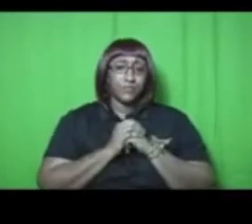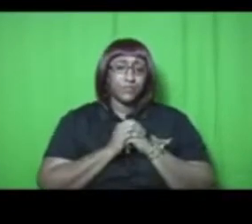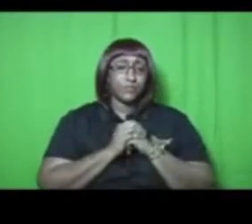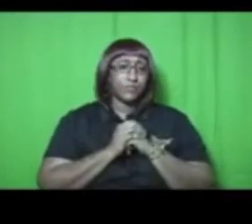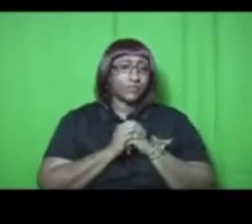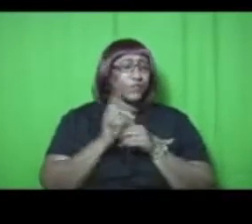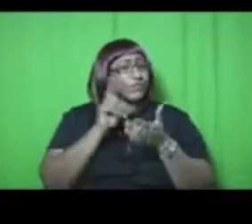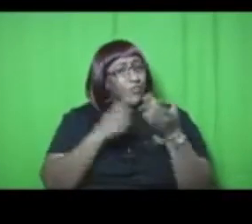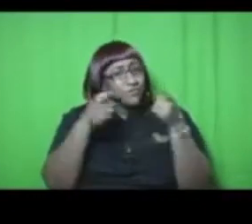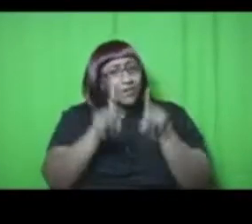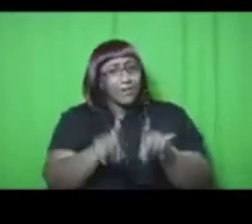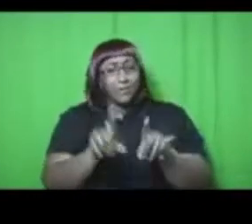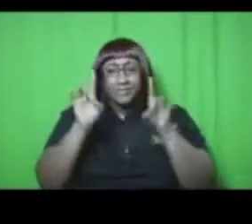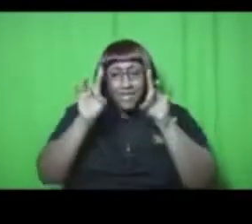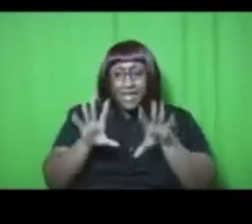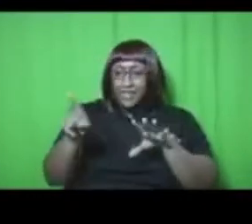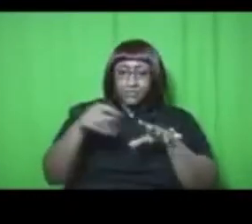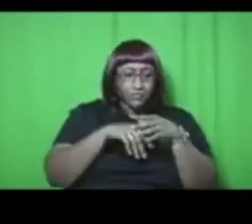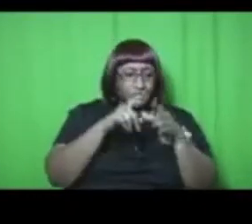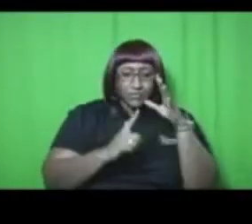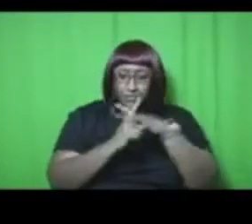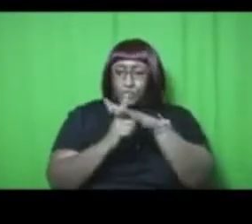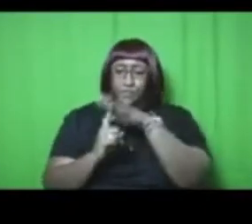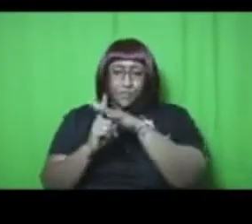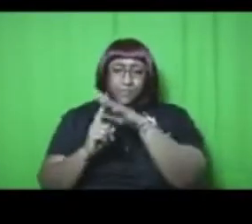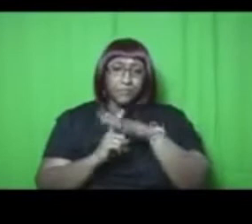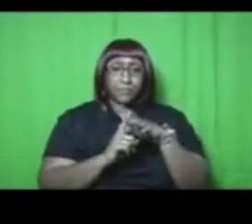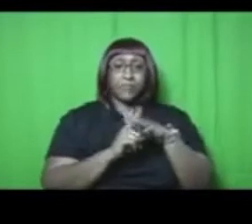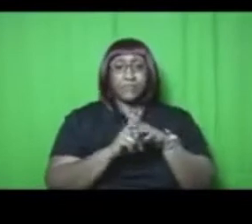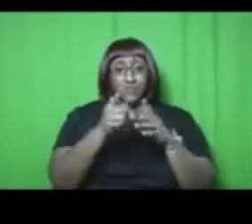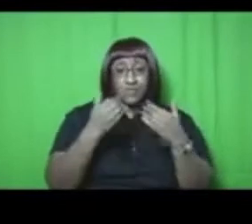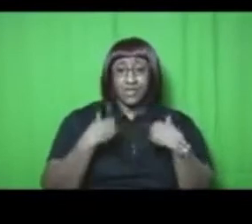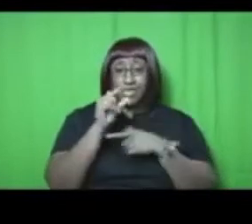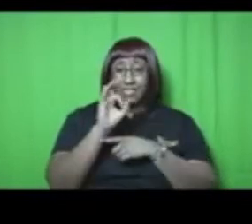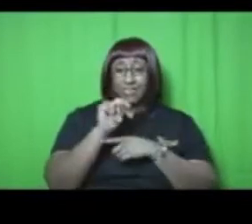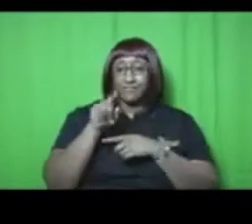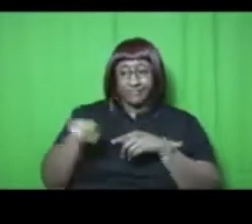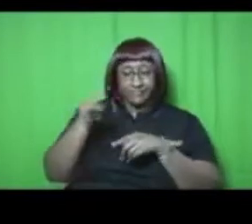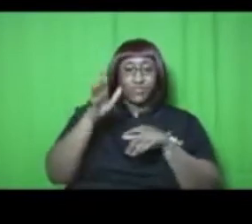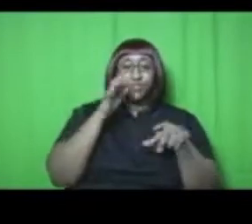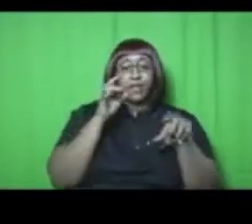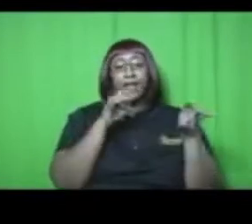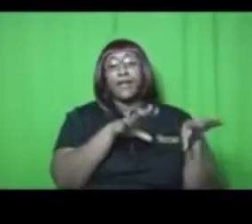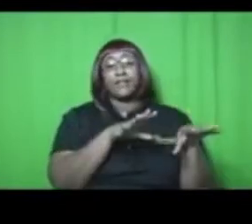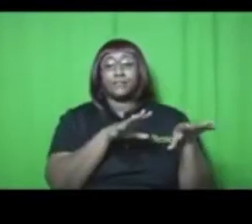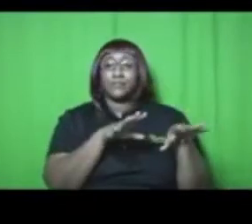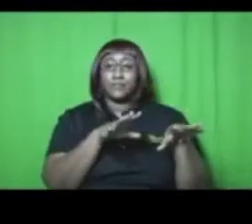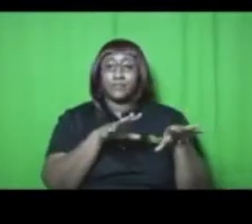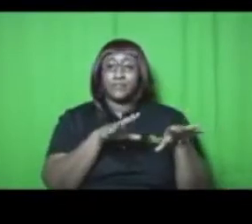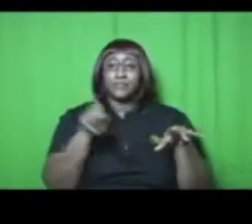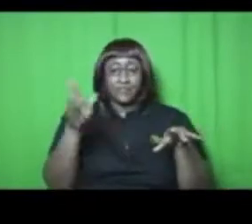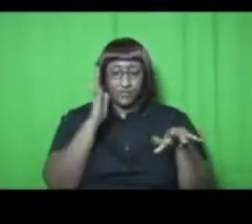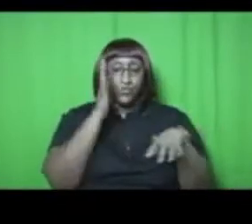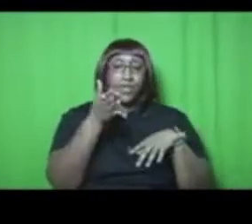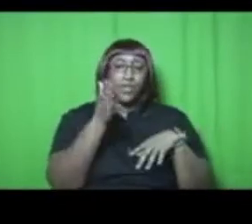And what was happening, the haters were coming out. See, what he didn't know. See, when you have a gift, get ready for the haters. Yes, sir. Haters